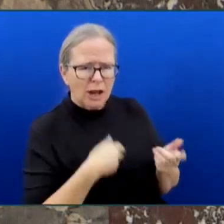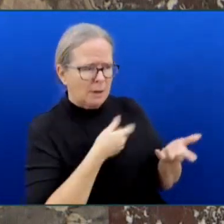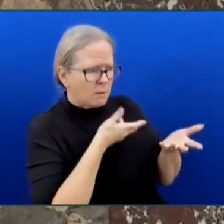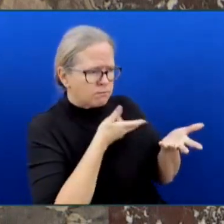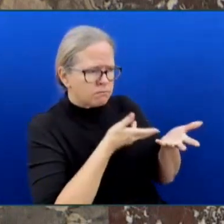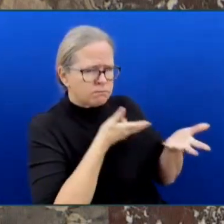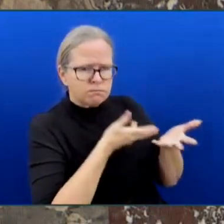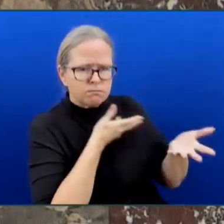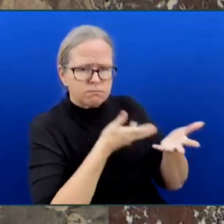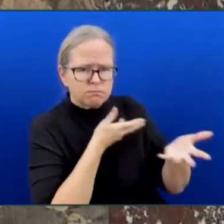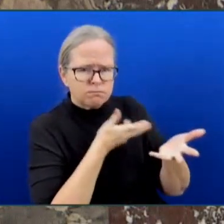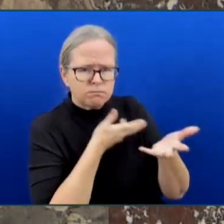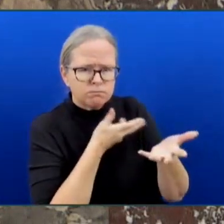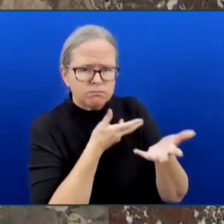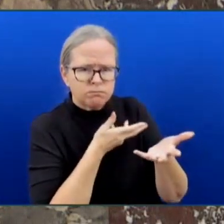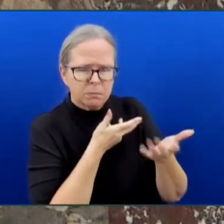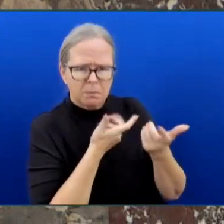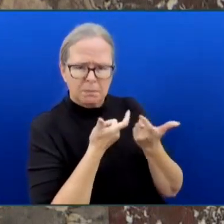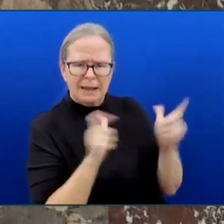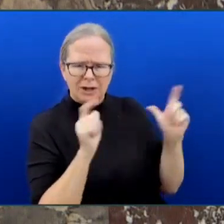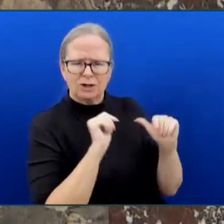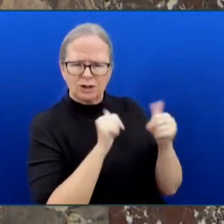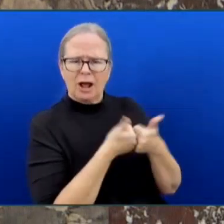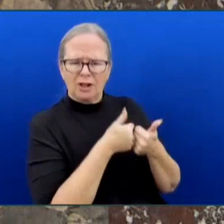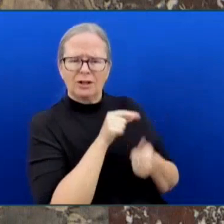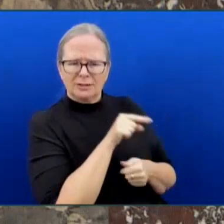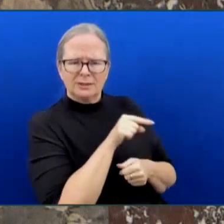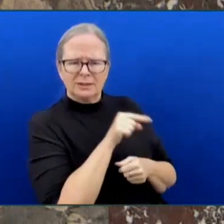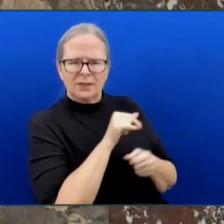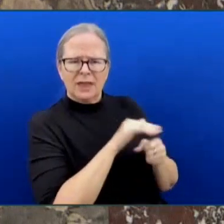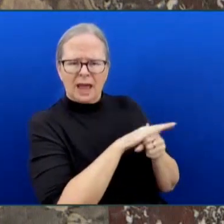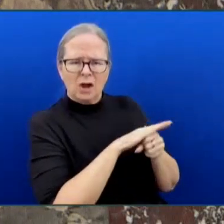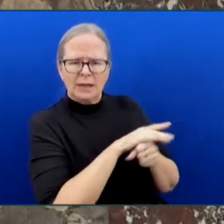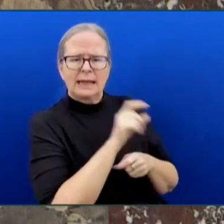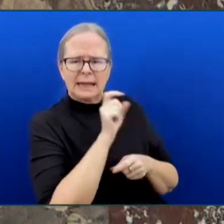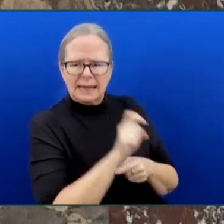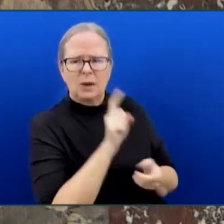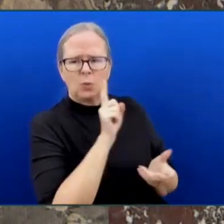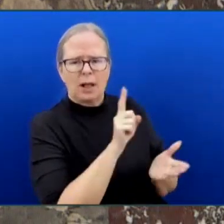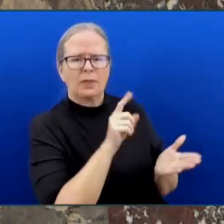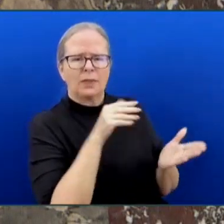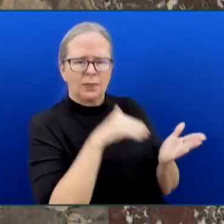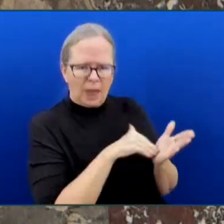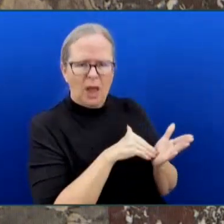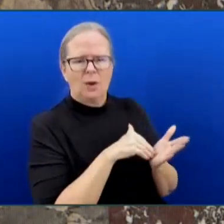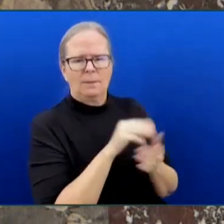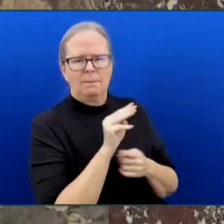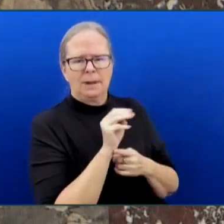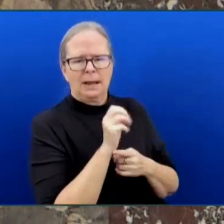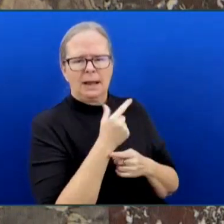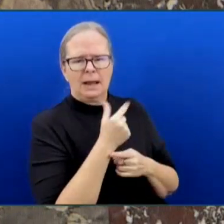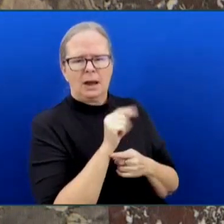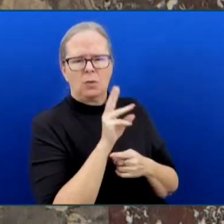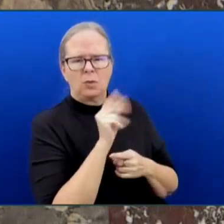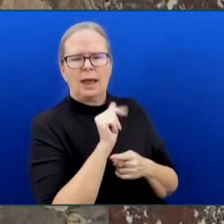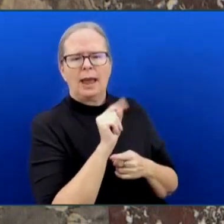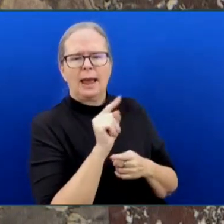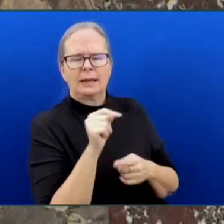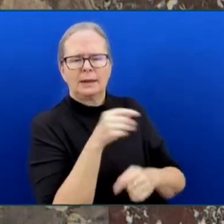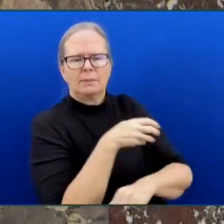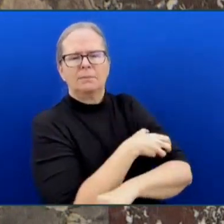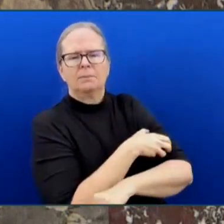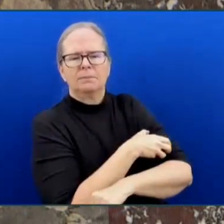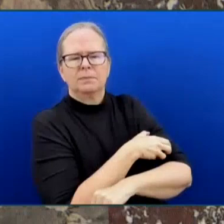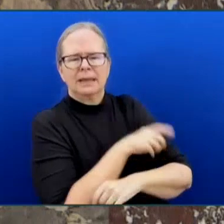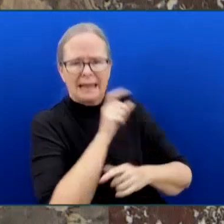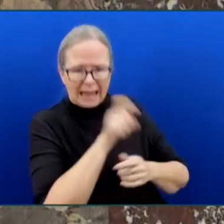1,000 megawatts of power to do what they want to do, and it has to be clean energy. We have to do this work with Fortescue. We have to do